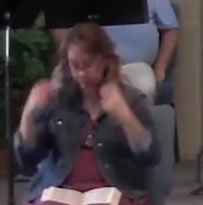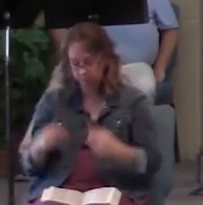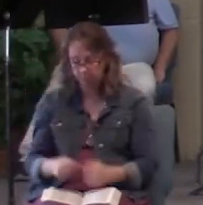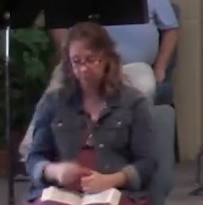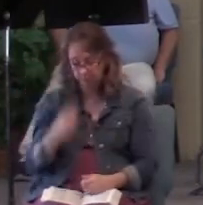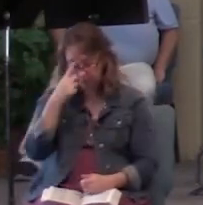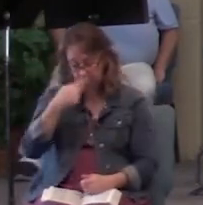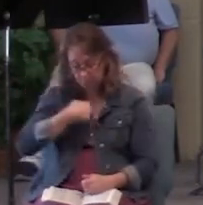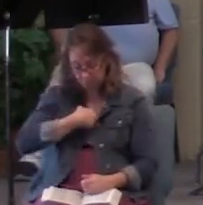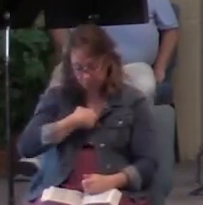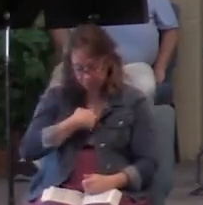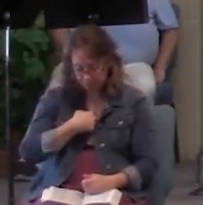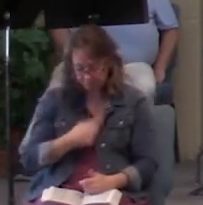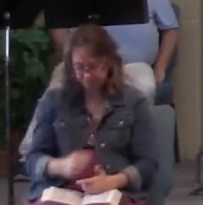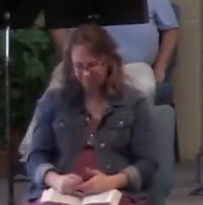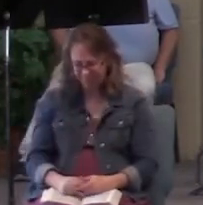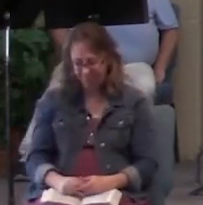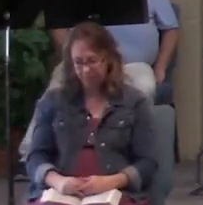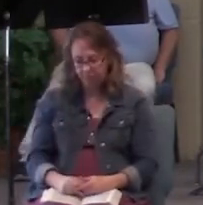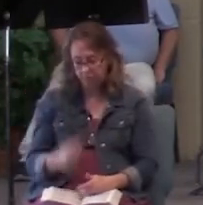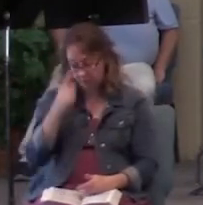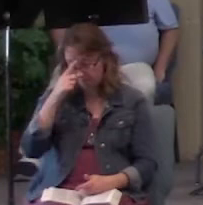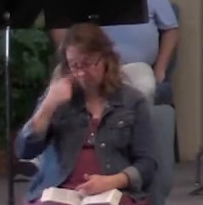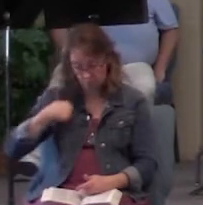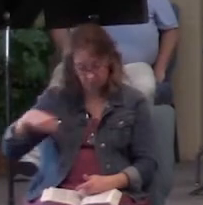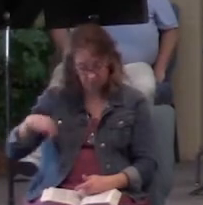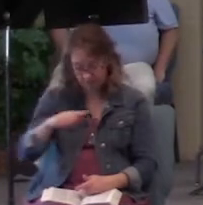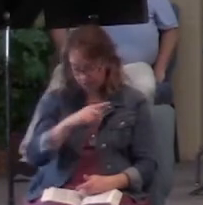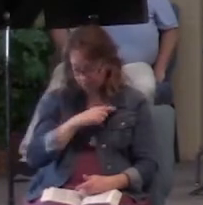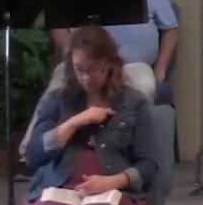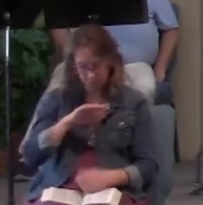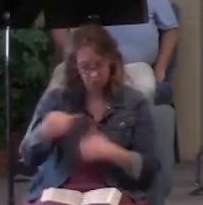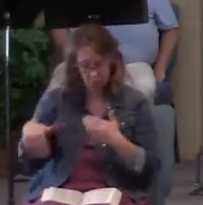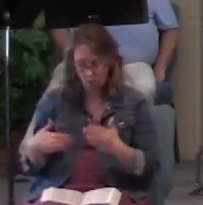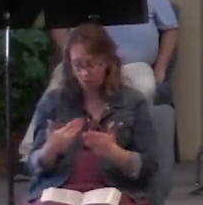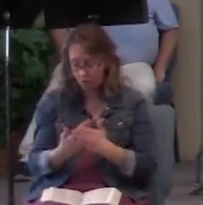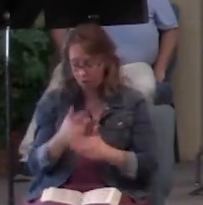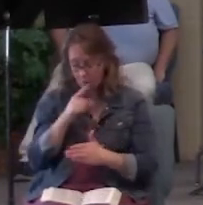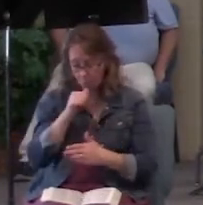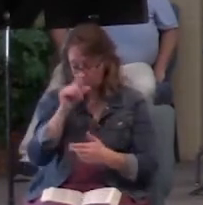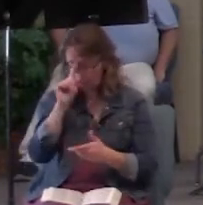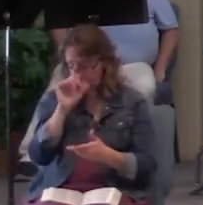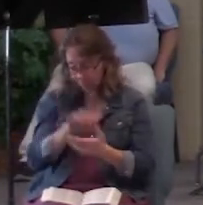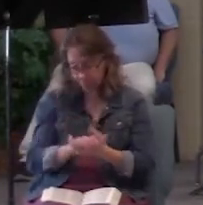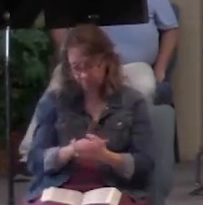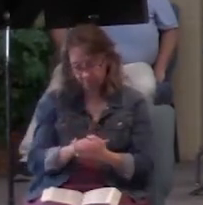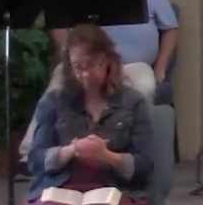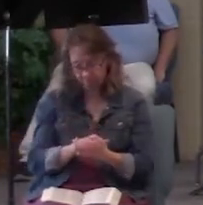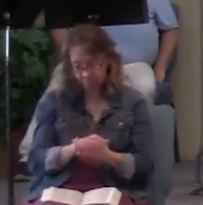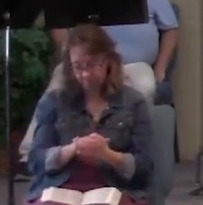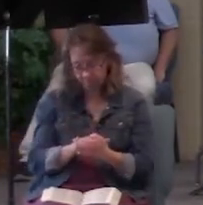for me, for us, for all who would believe.